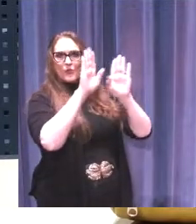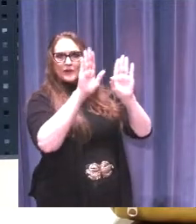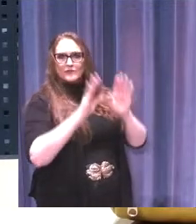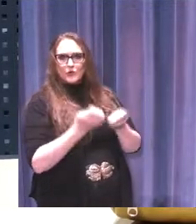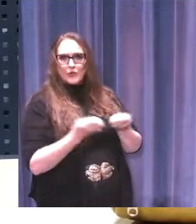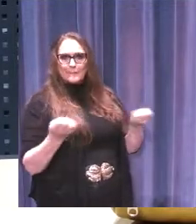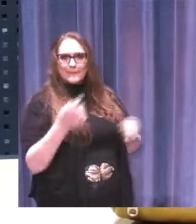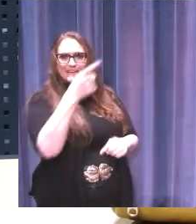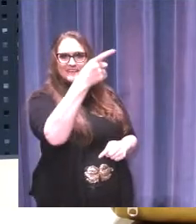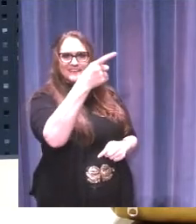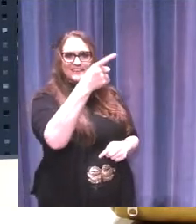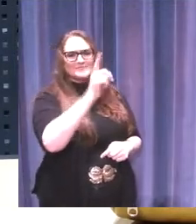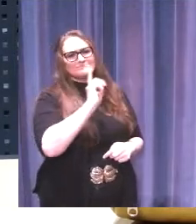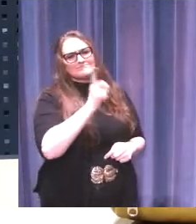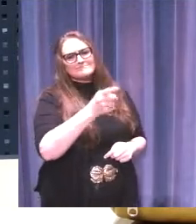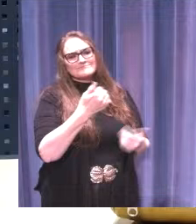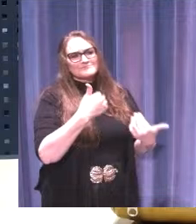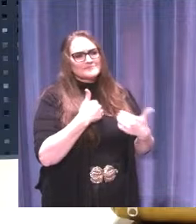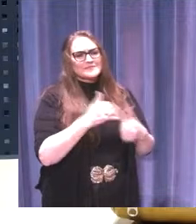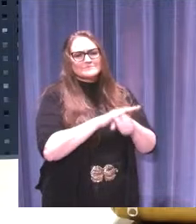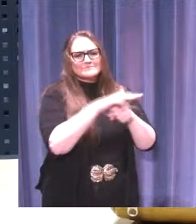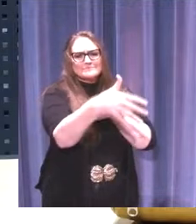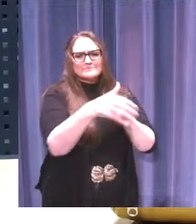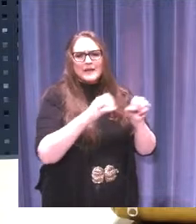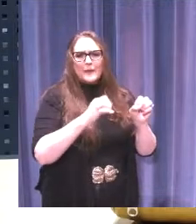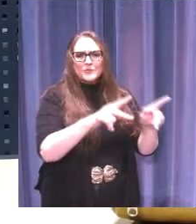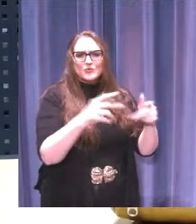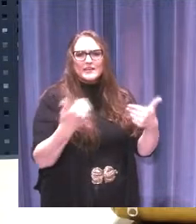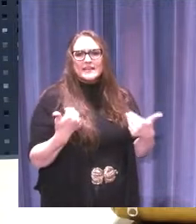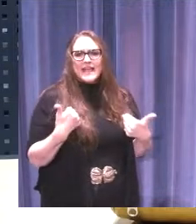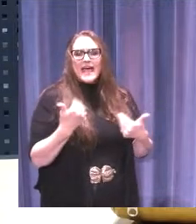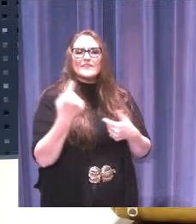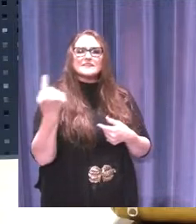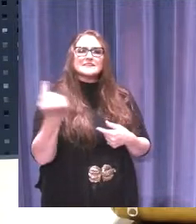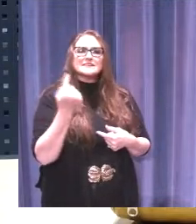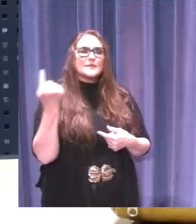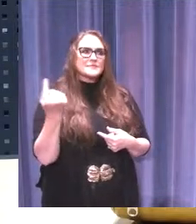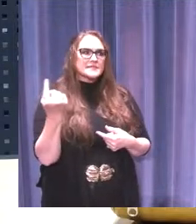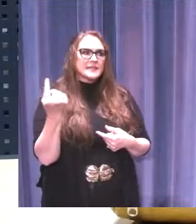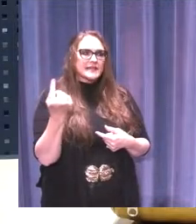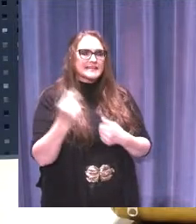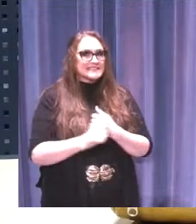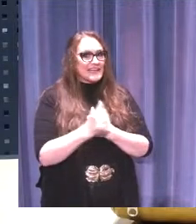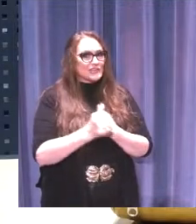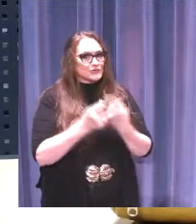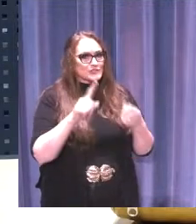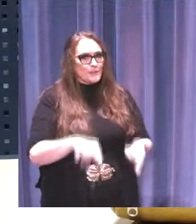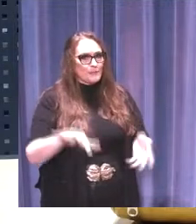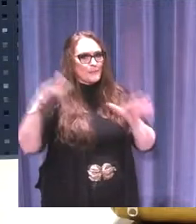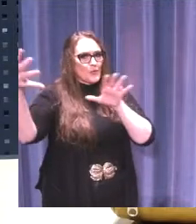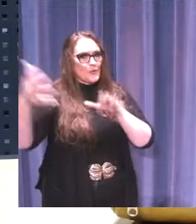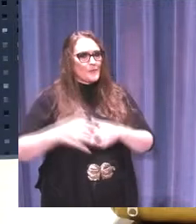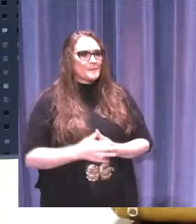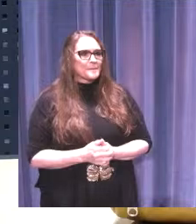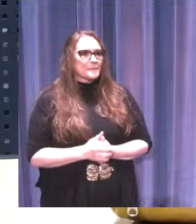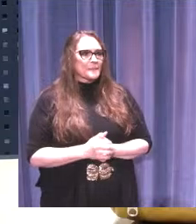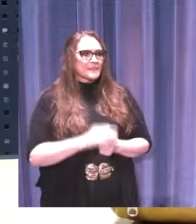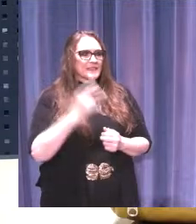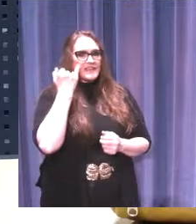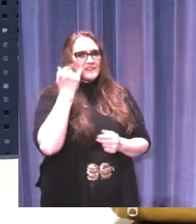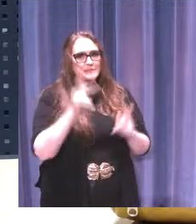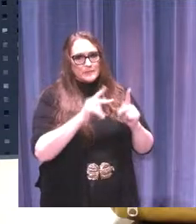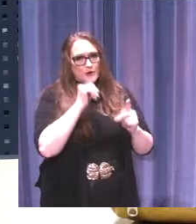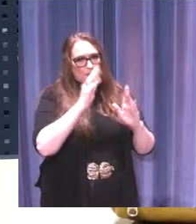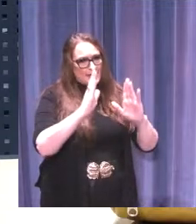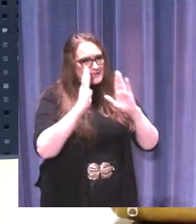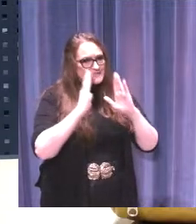equipment, certainly there's ample opportunity to have something dangerous go on if people aren't paying